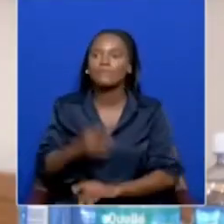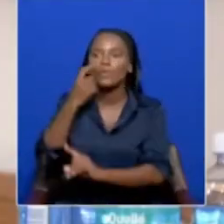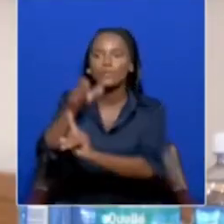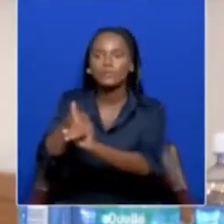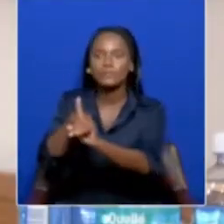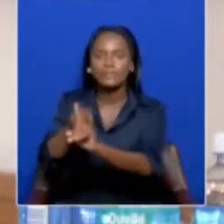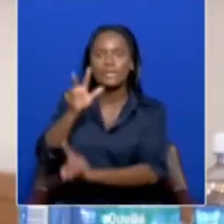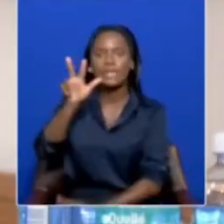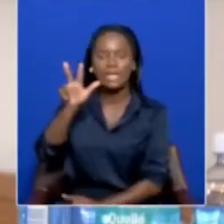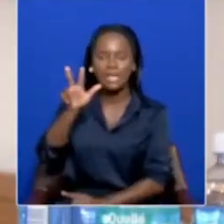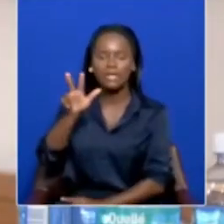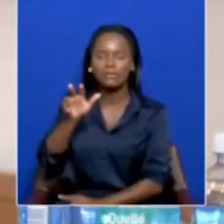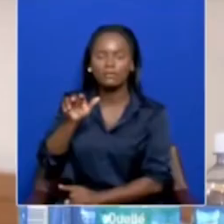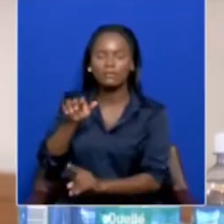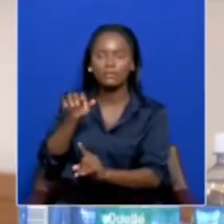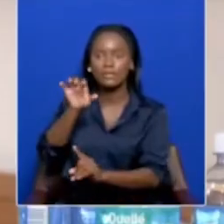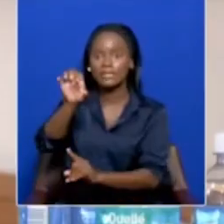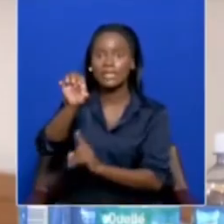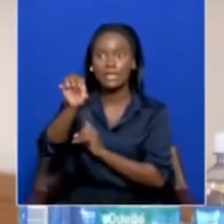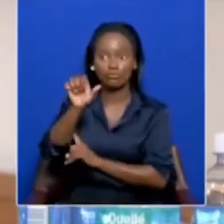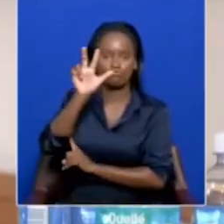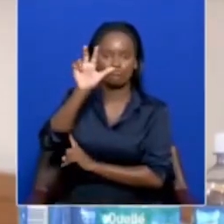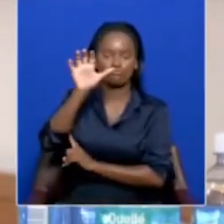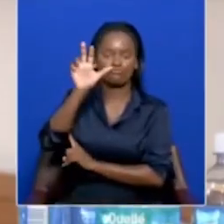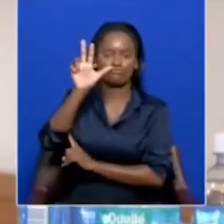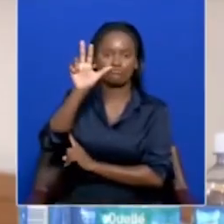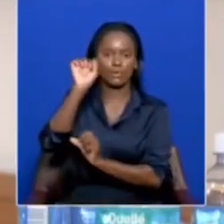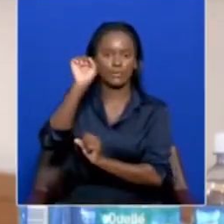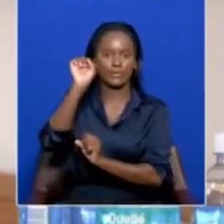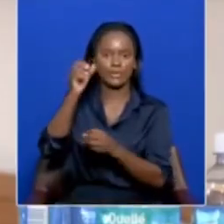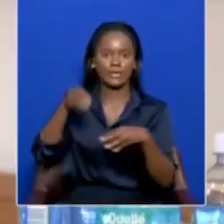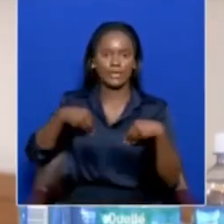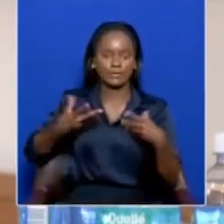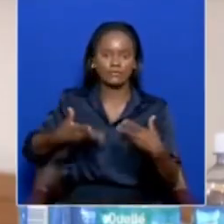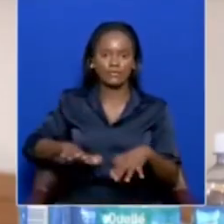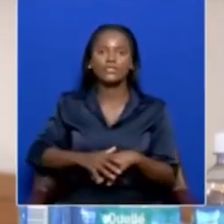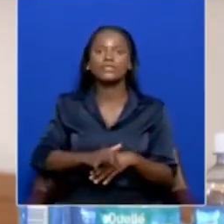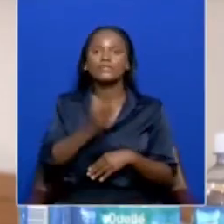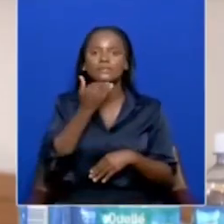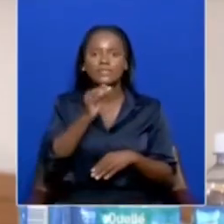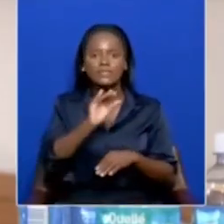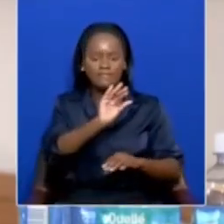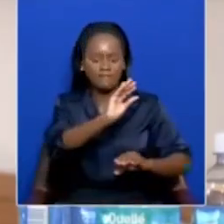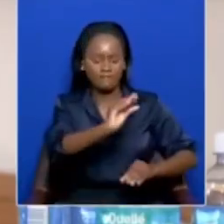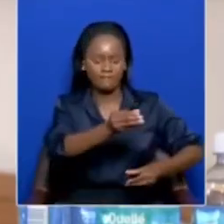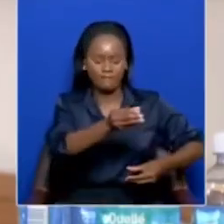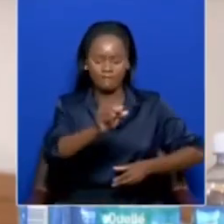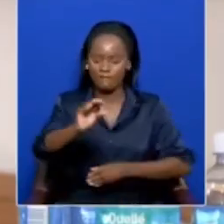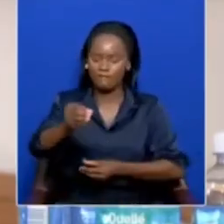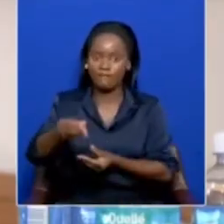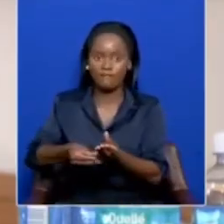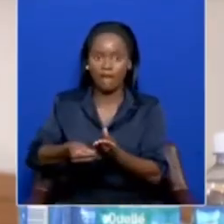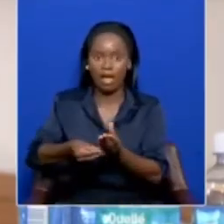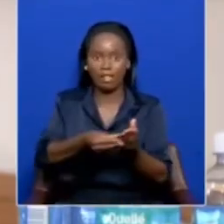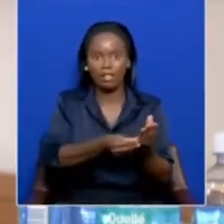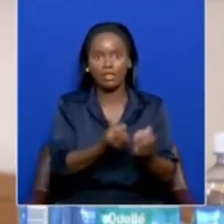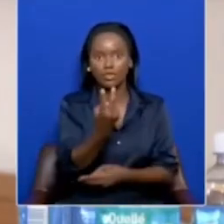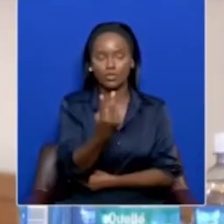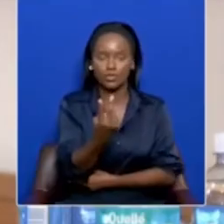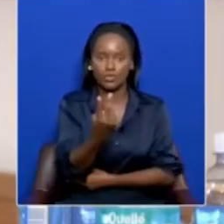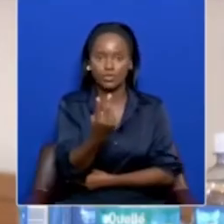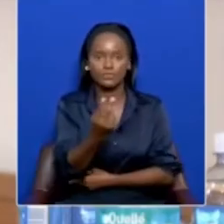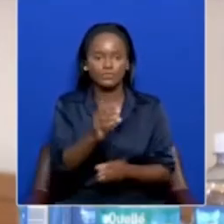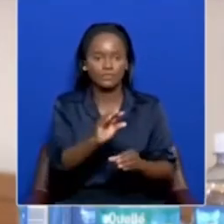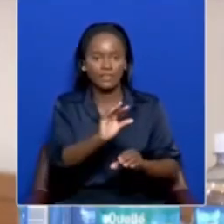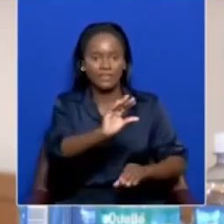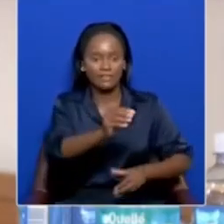attention to the two files you have before you. One file contains your statement,